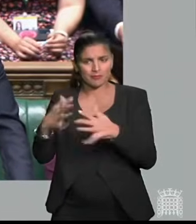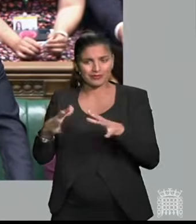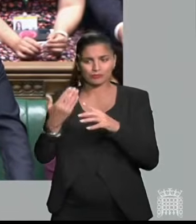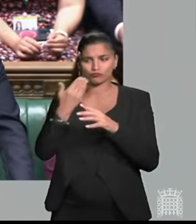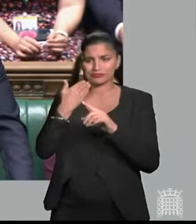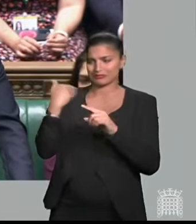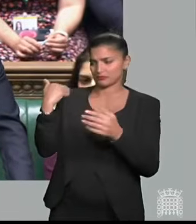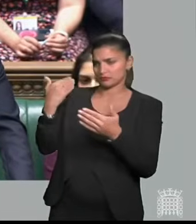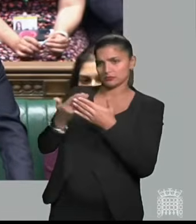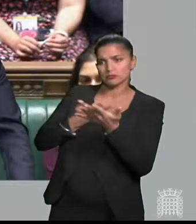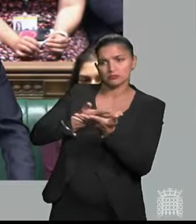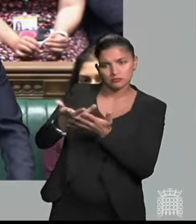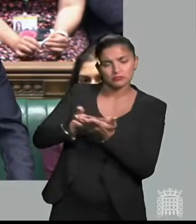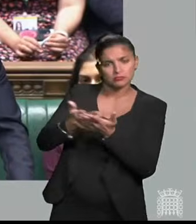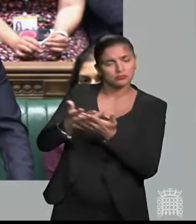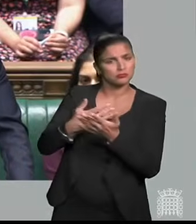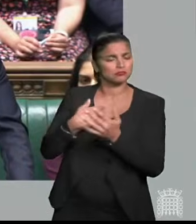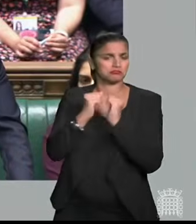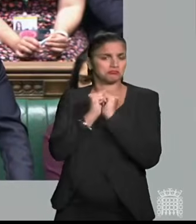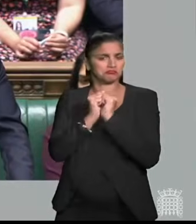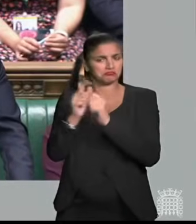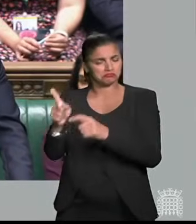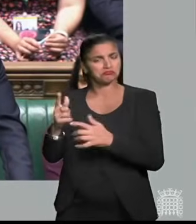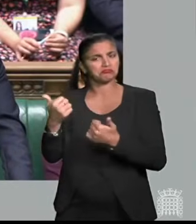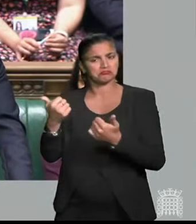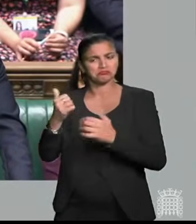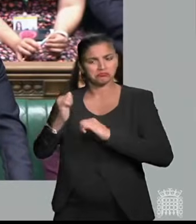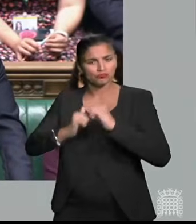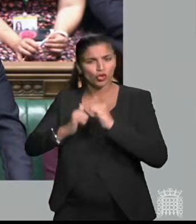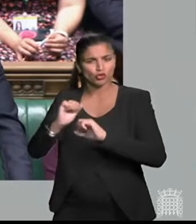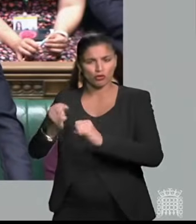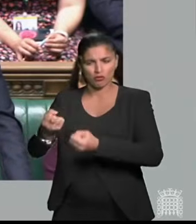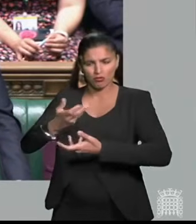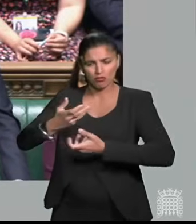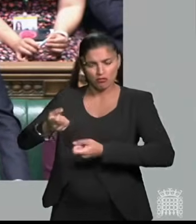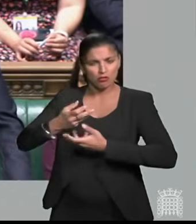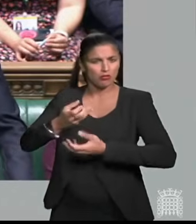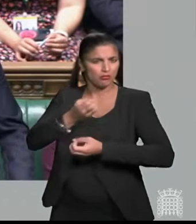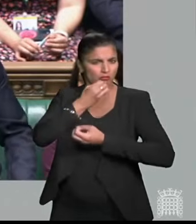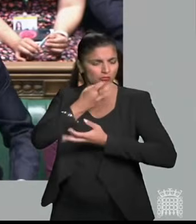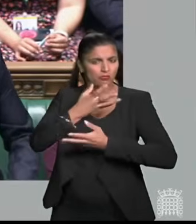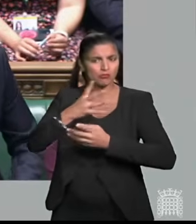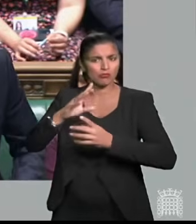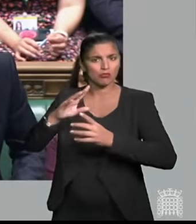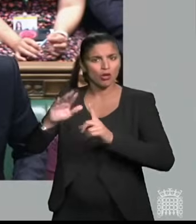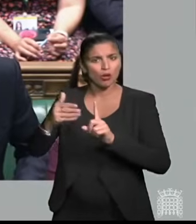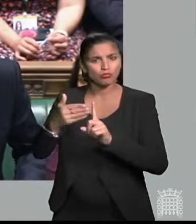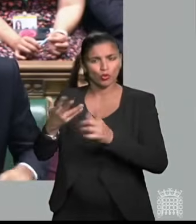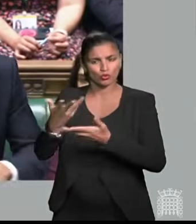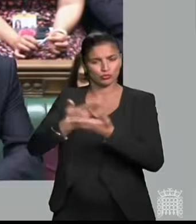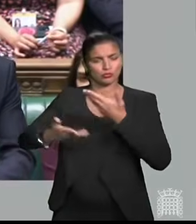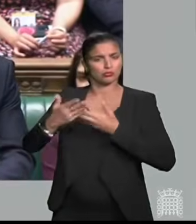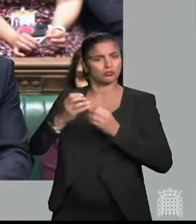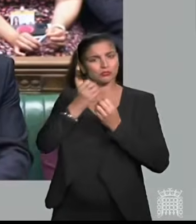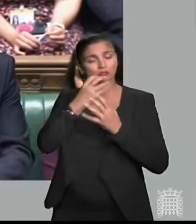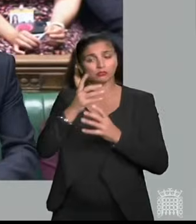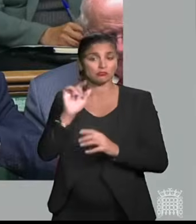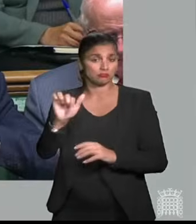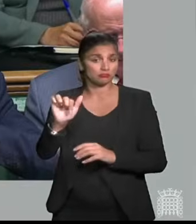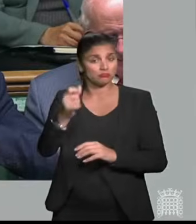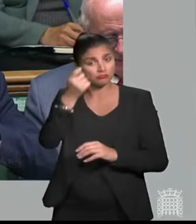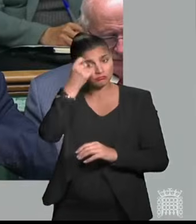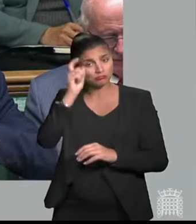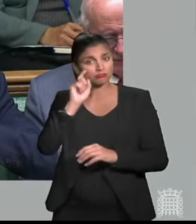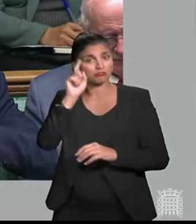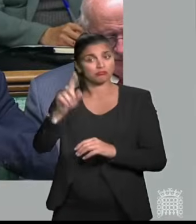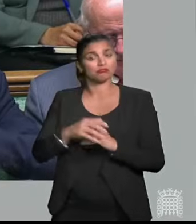and months, and I'm grateful for the constructive approach and tone taken in those discussions. I think there is considerable merit in the idea of a